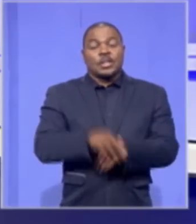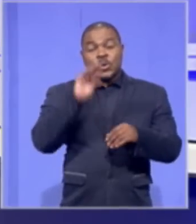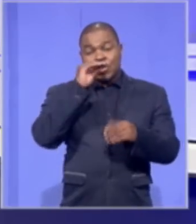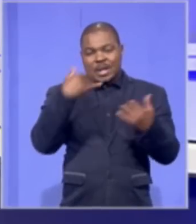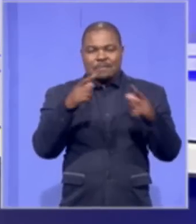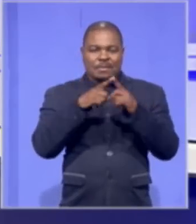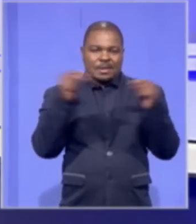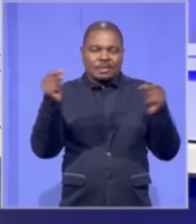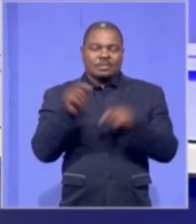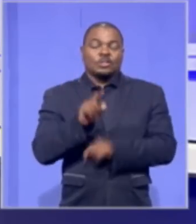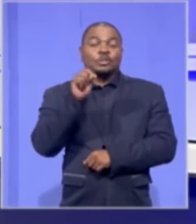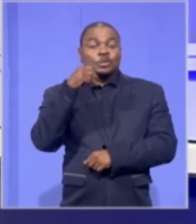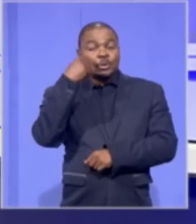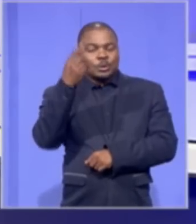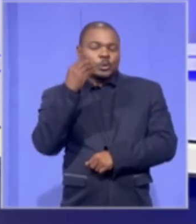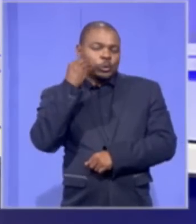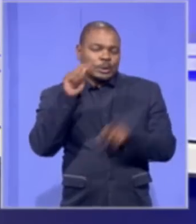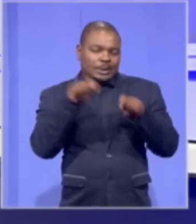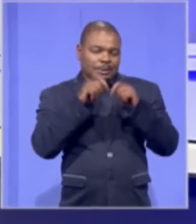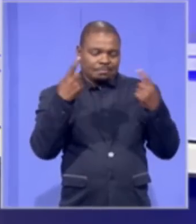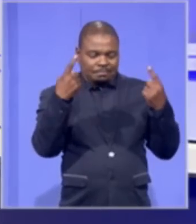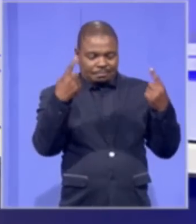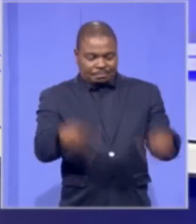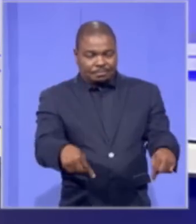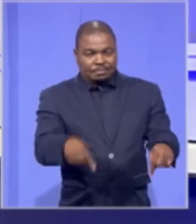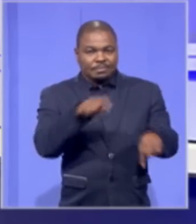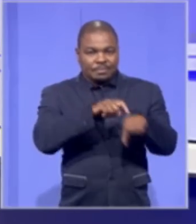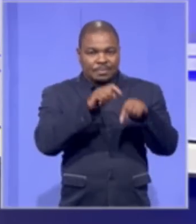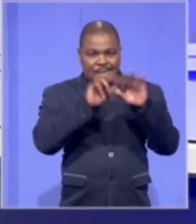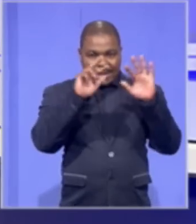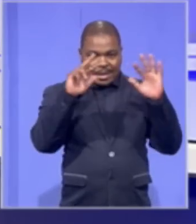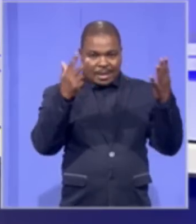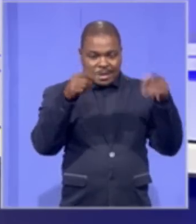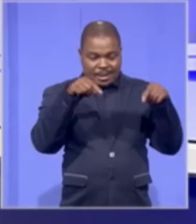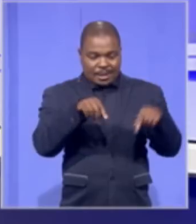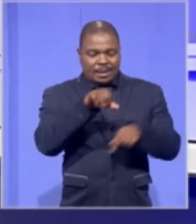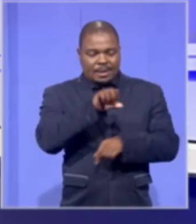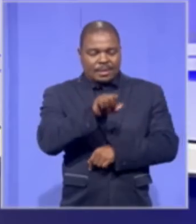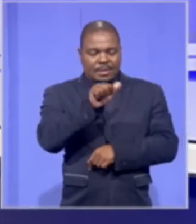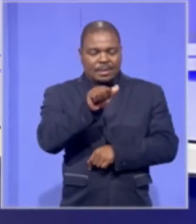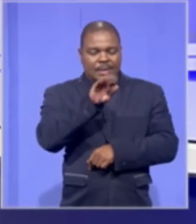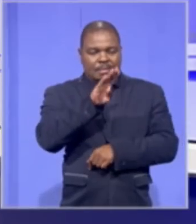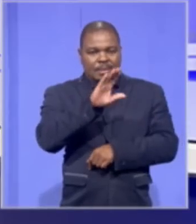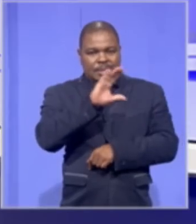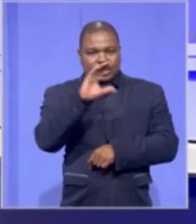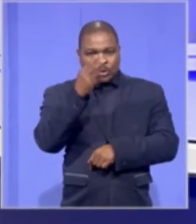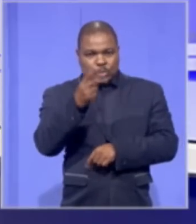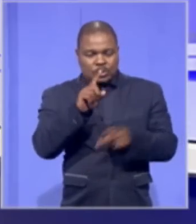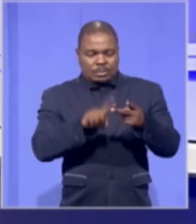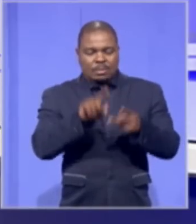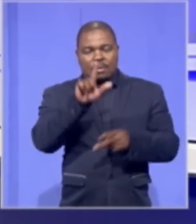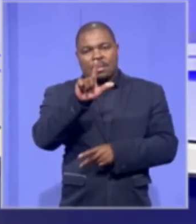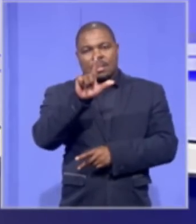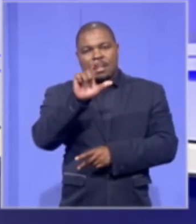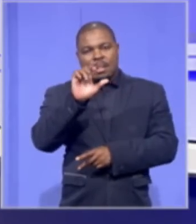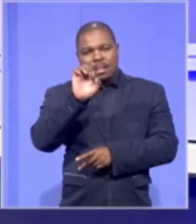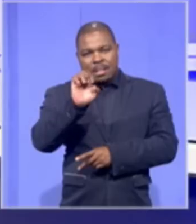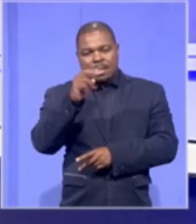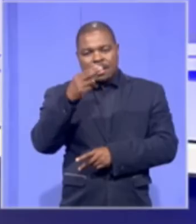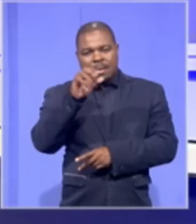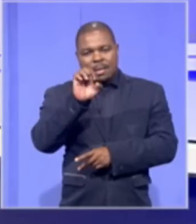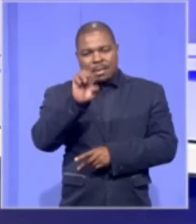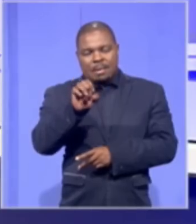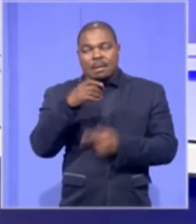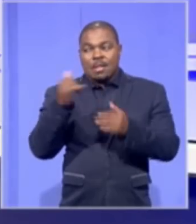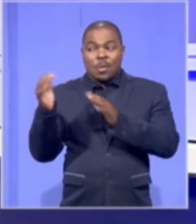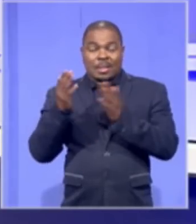ba sehlopha sa ditaba tša Sesotho ba tla lefa tšona ka iri ya seswai mo go SABC 2 le lehae go sasa go latela kakanyeo